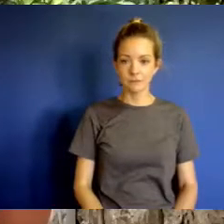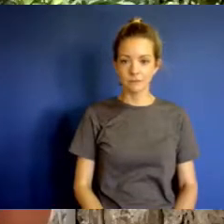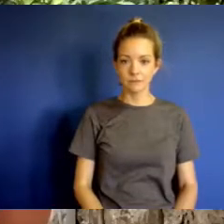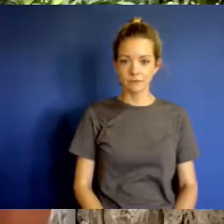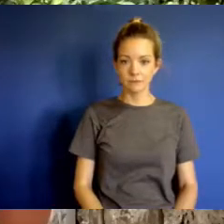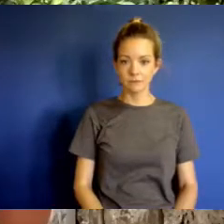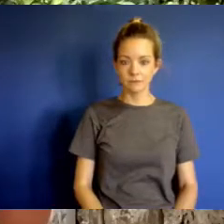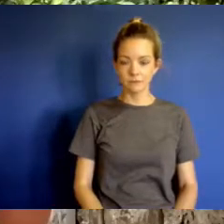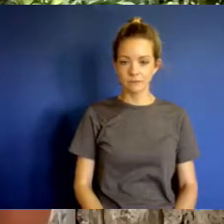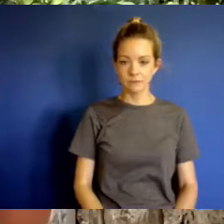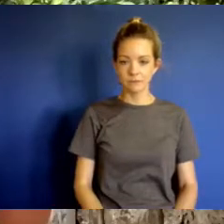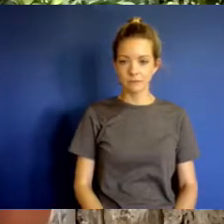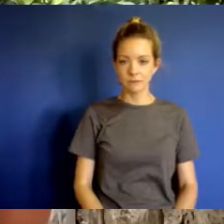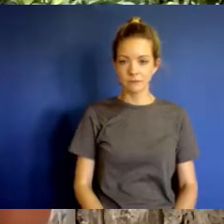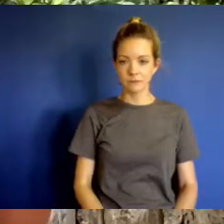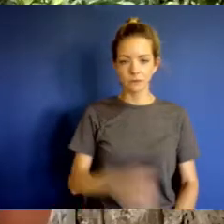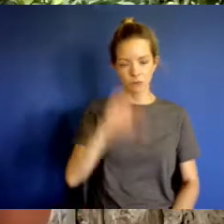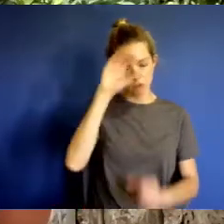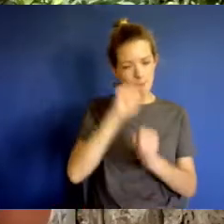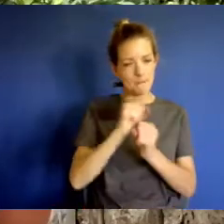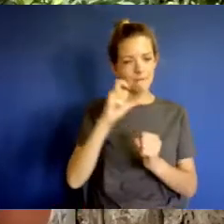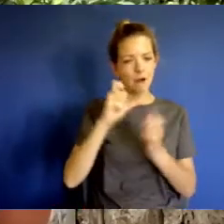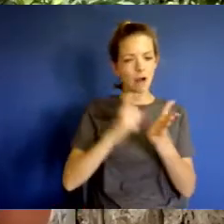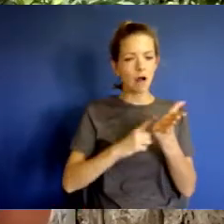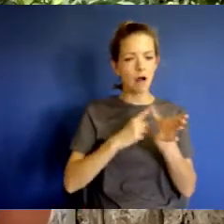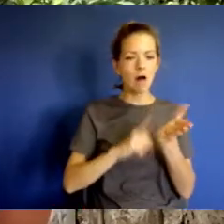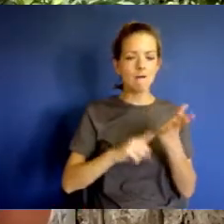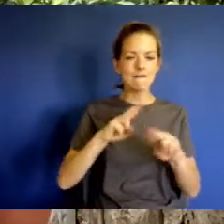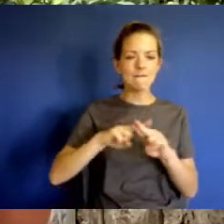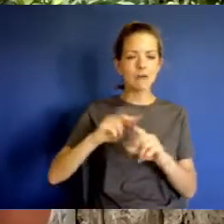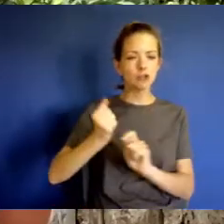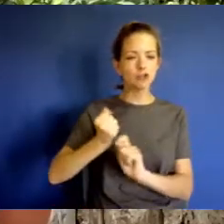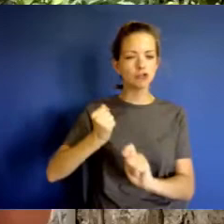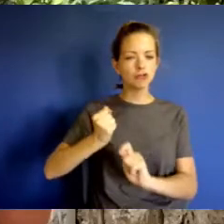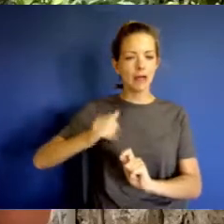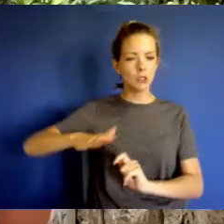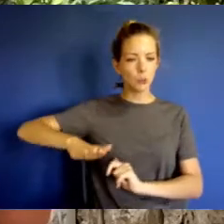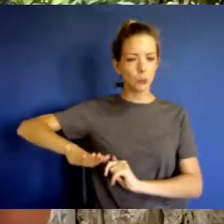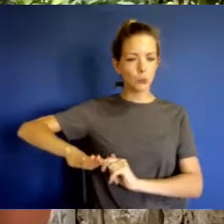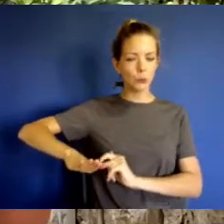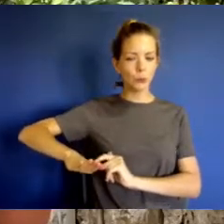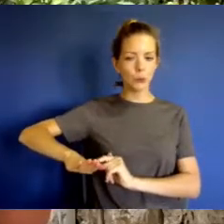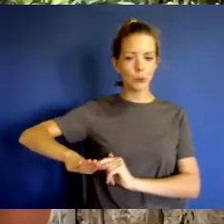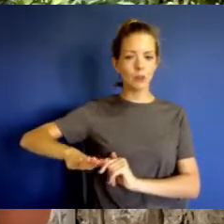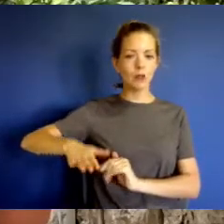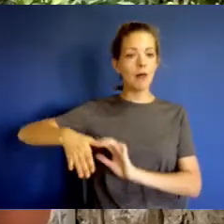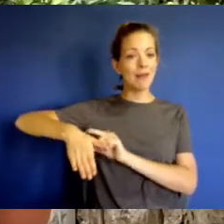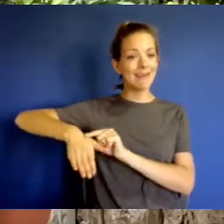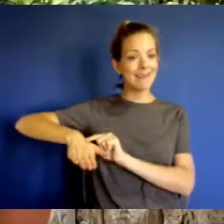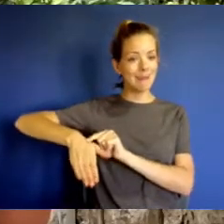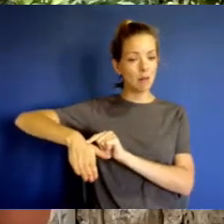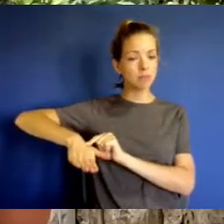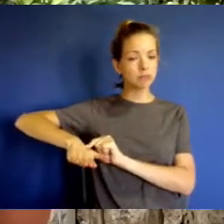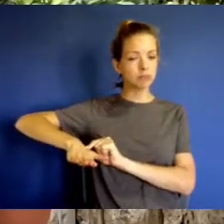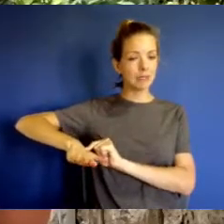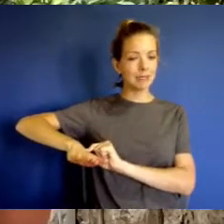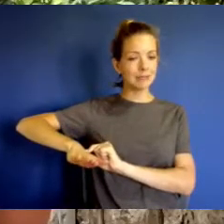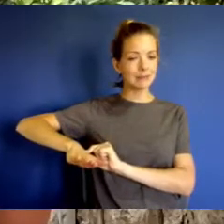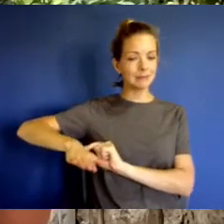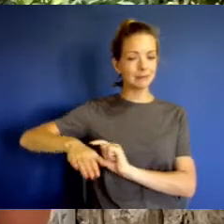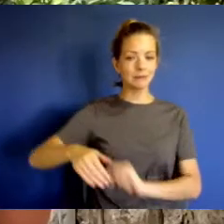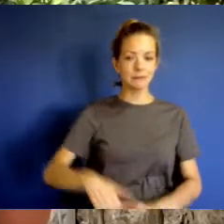behind you into that kind of calf stretch. Start to press the heel away.